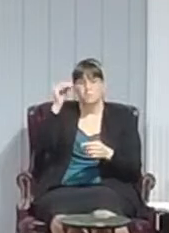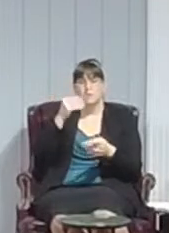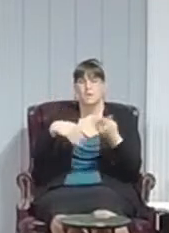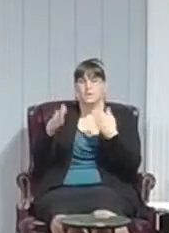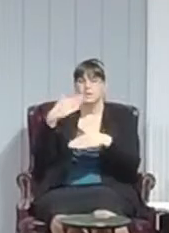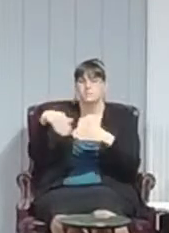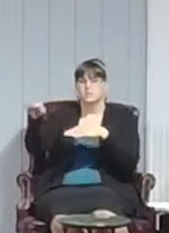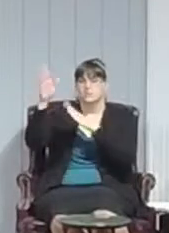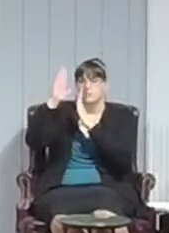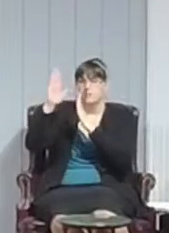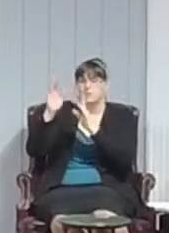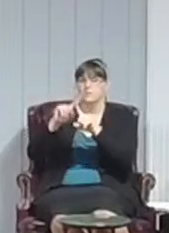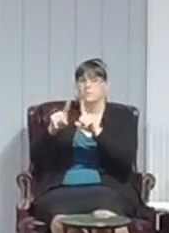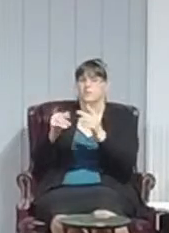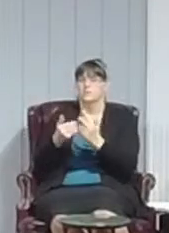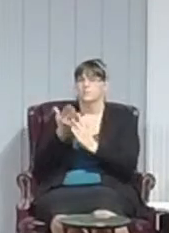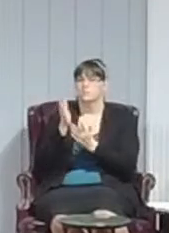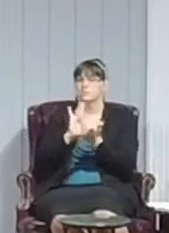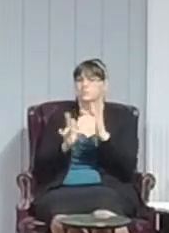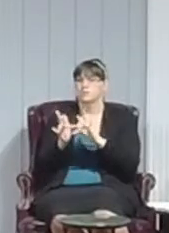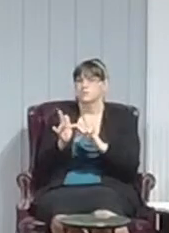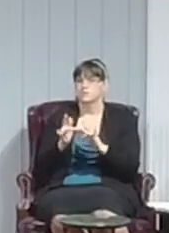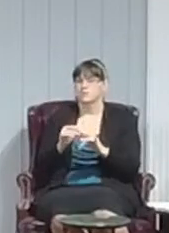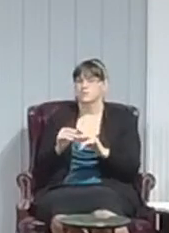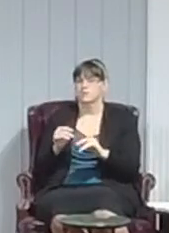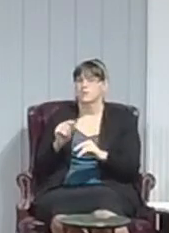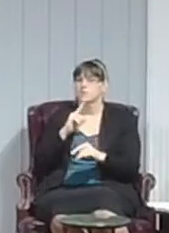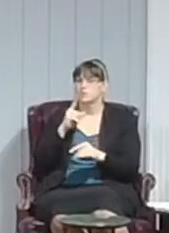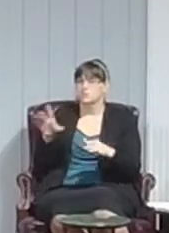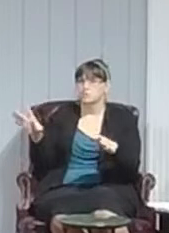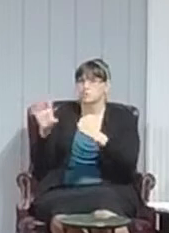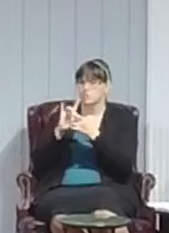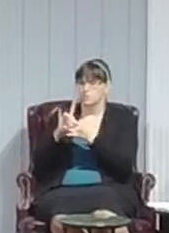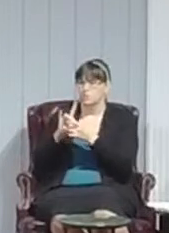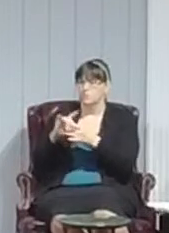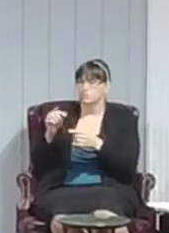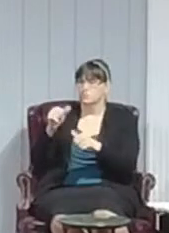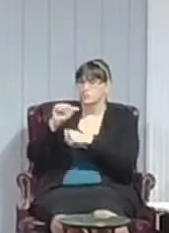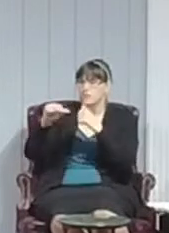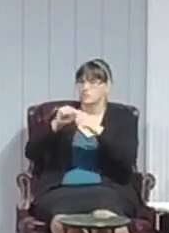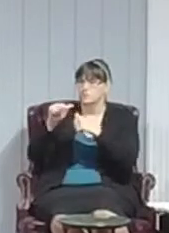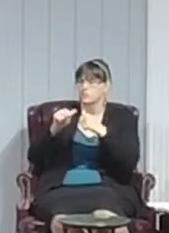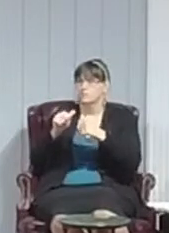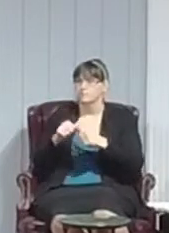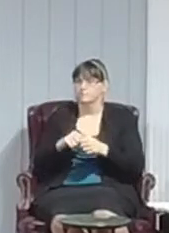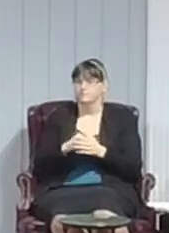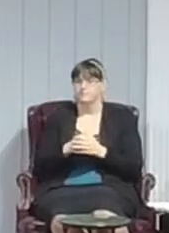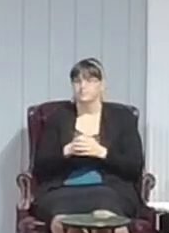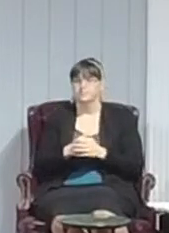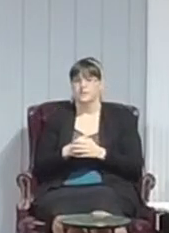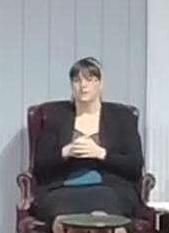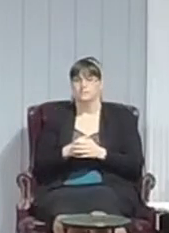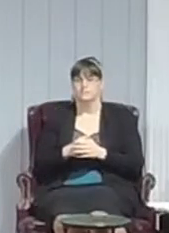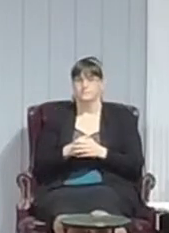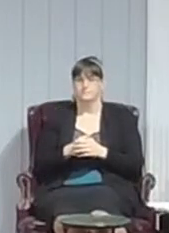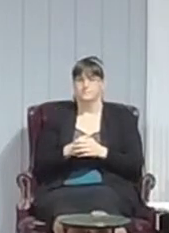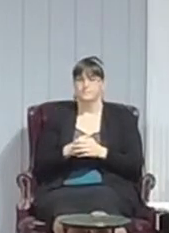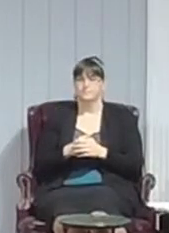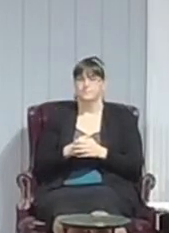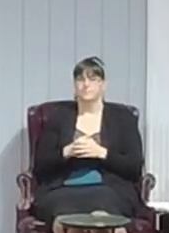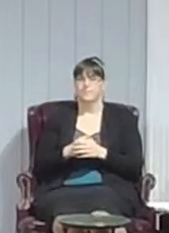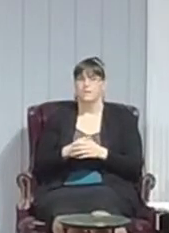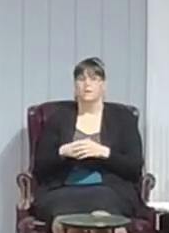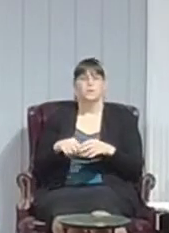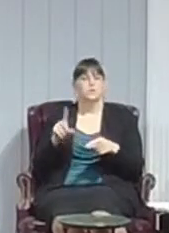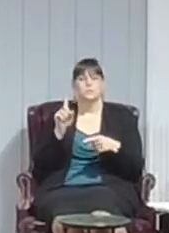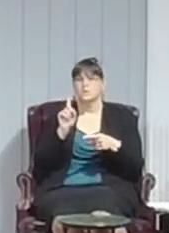him. So there is a close relationship. There are two different persons, but there is a close relationship between God the Father and God the Son.